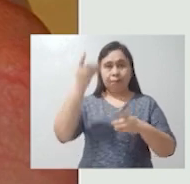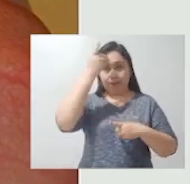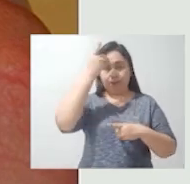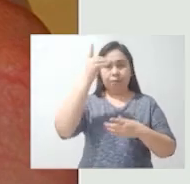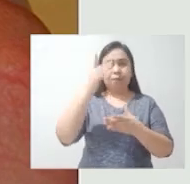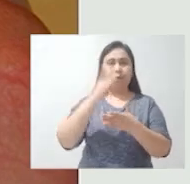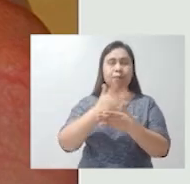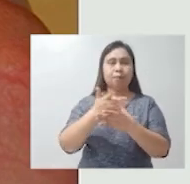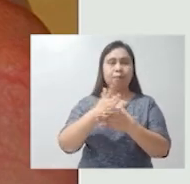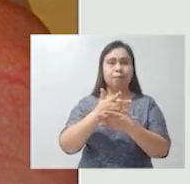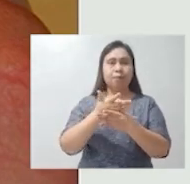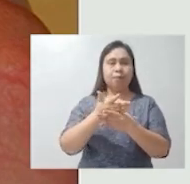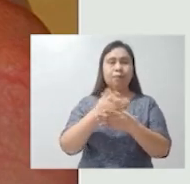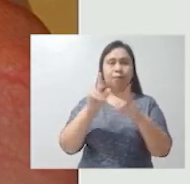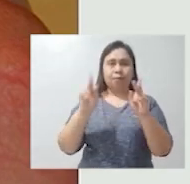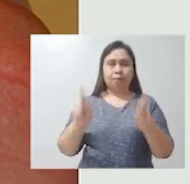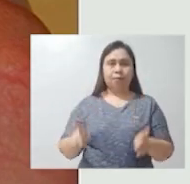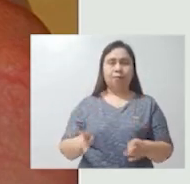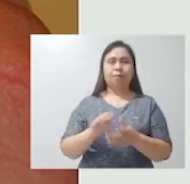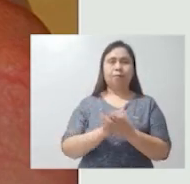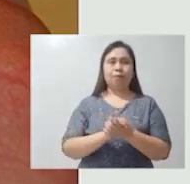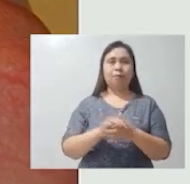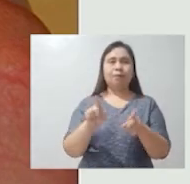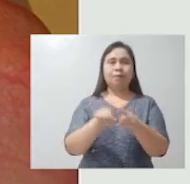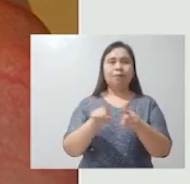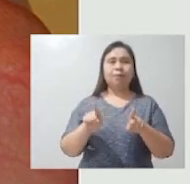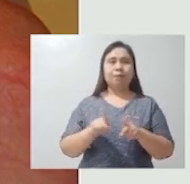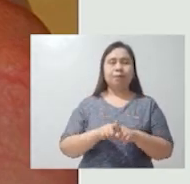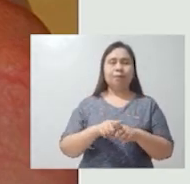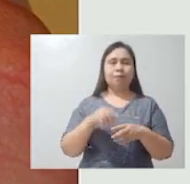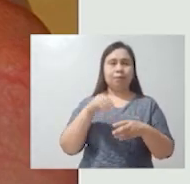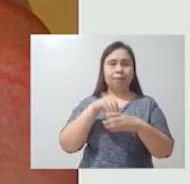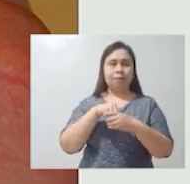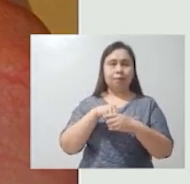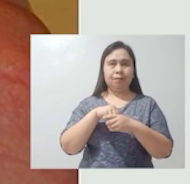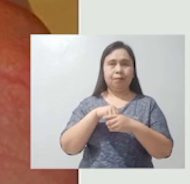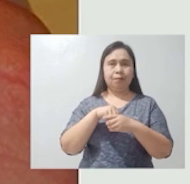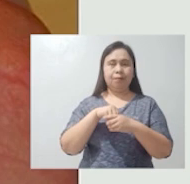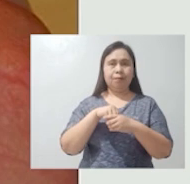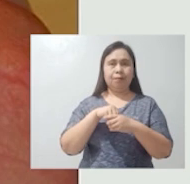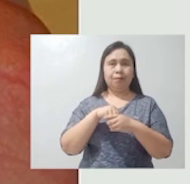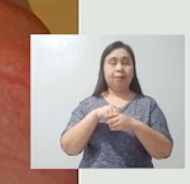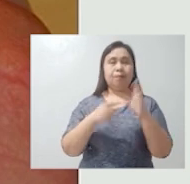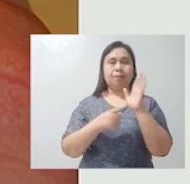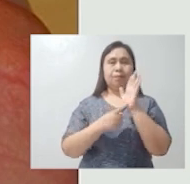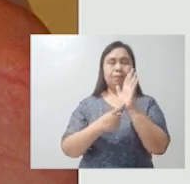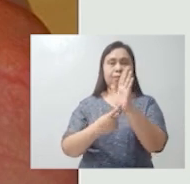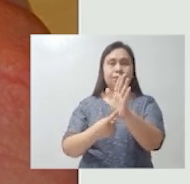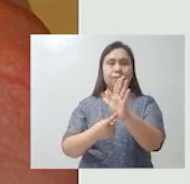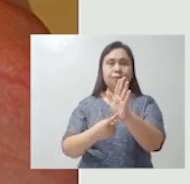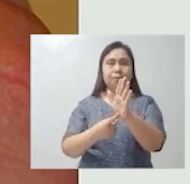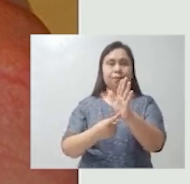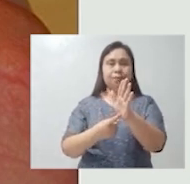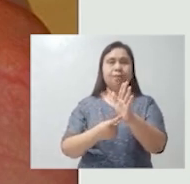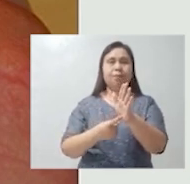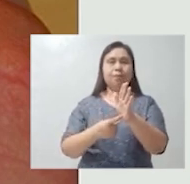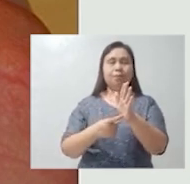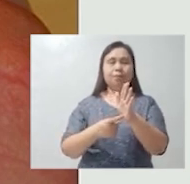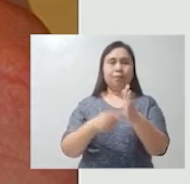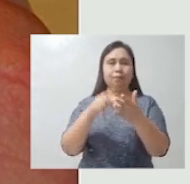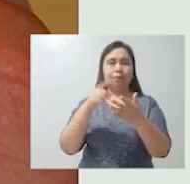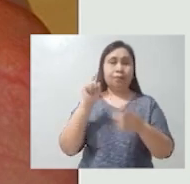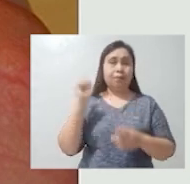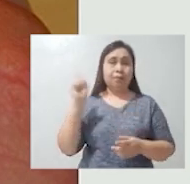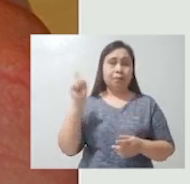being evaluated. Also, it displays a reading rapidly and it provides ability to retake